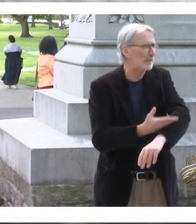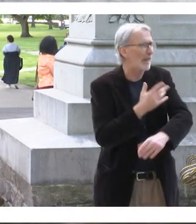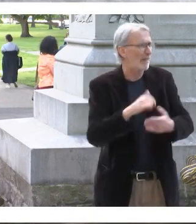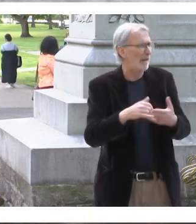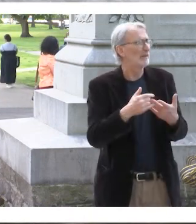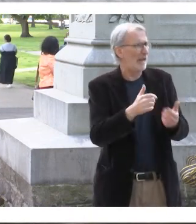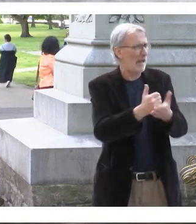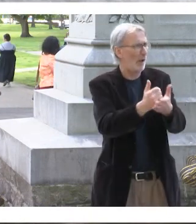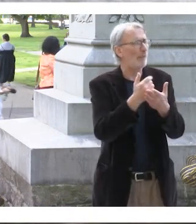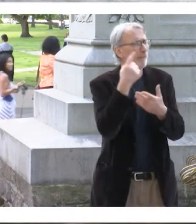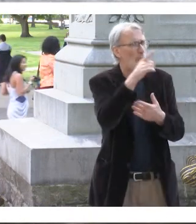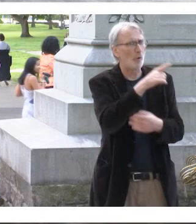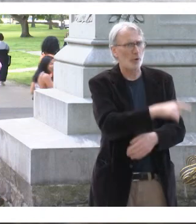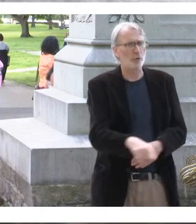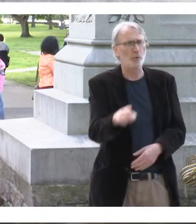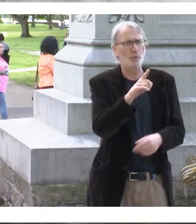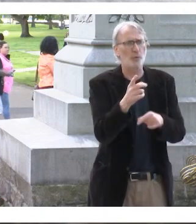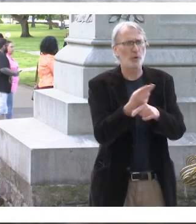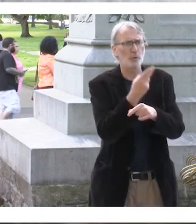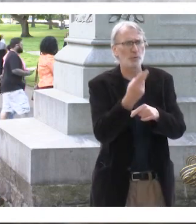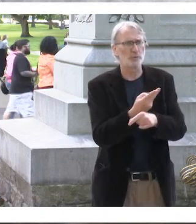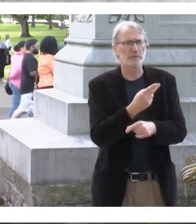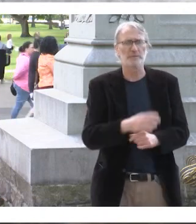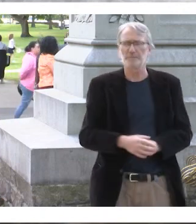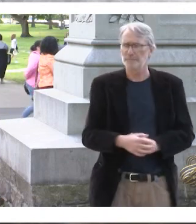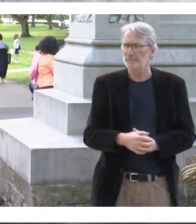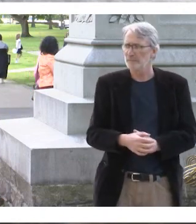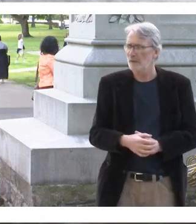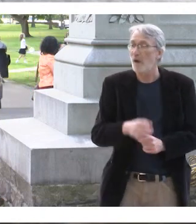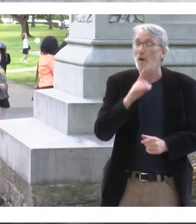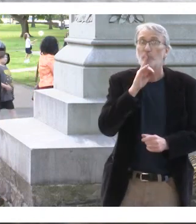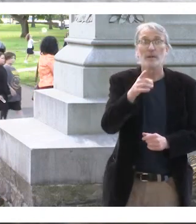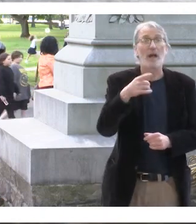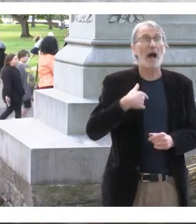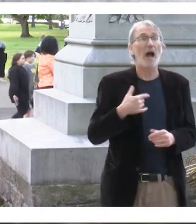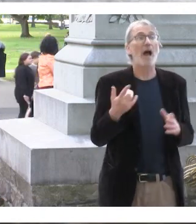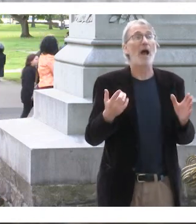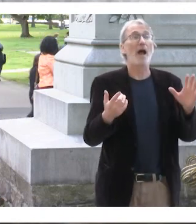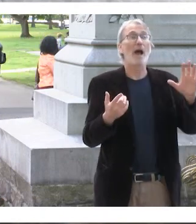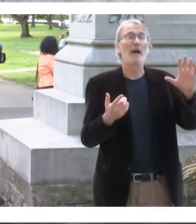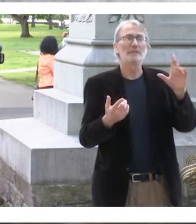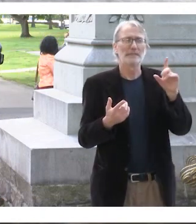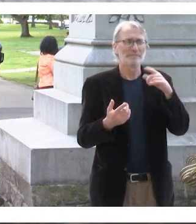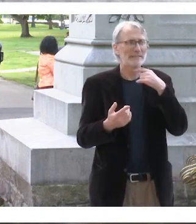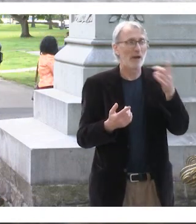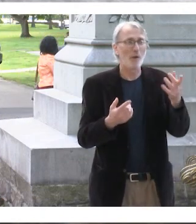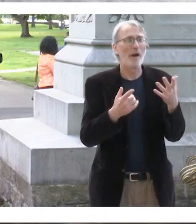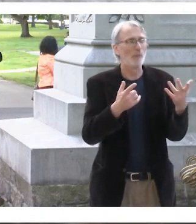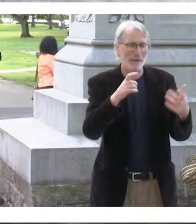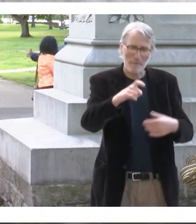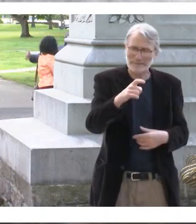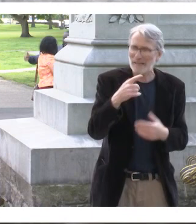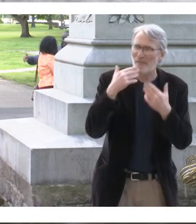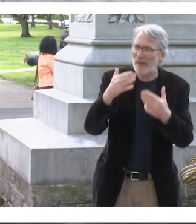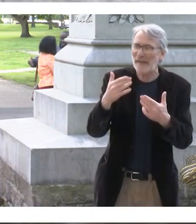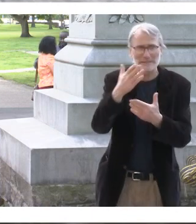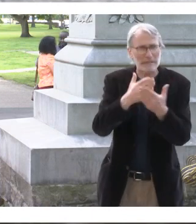park for users. I would be remiss if we then publicly thank some